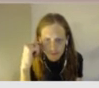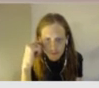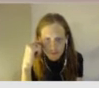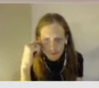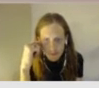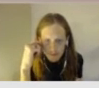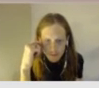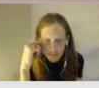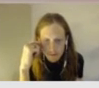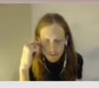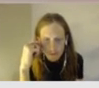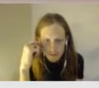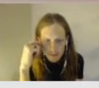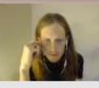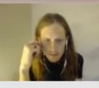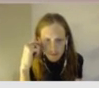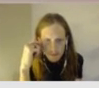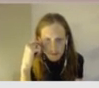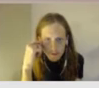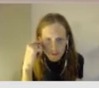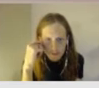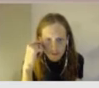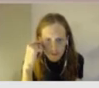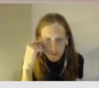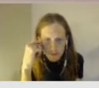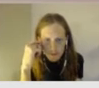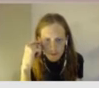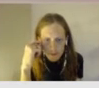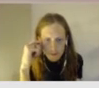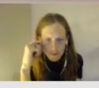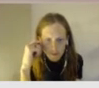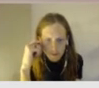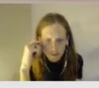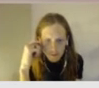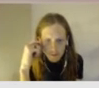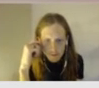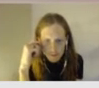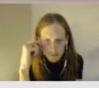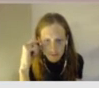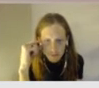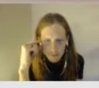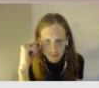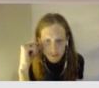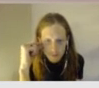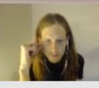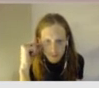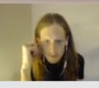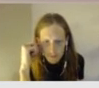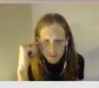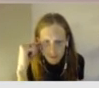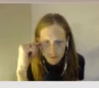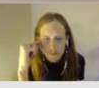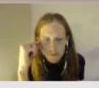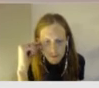think the Black American experience right now parallels the Jewish experience, you know, in previous